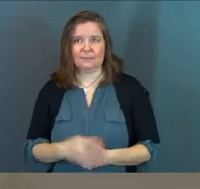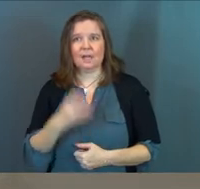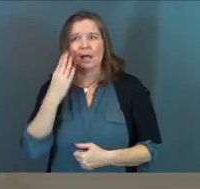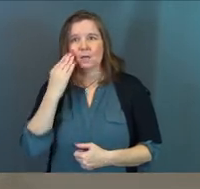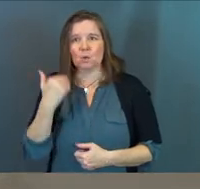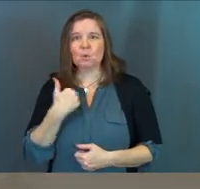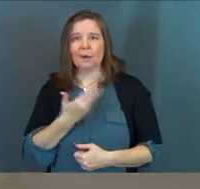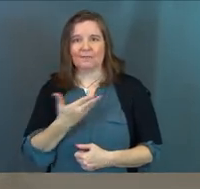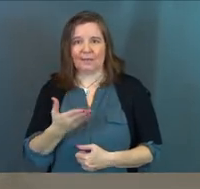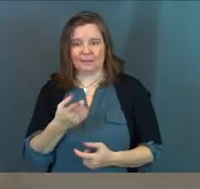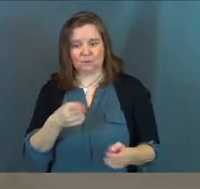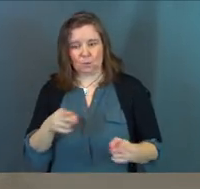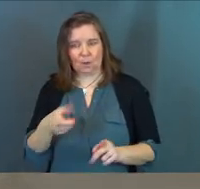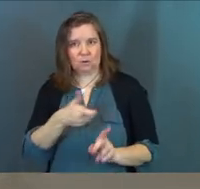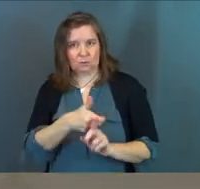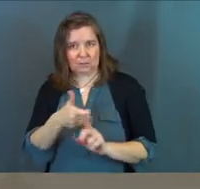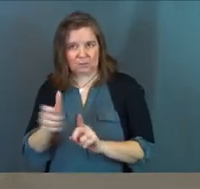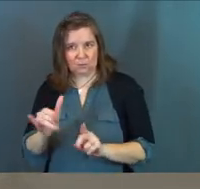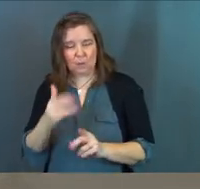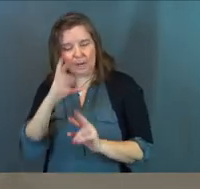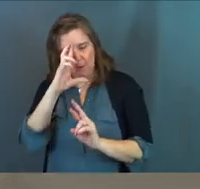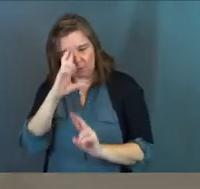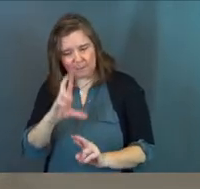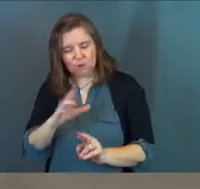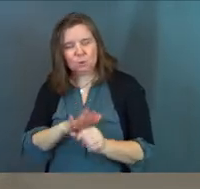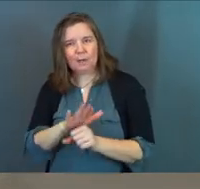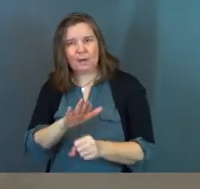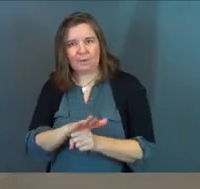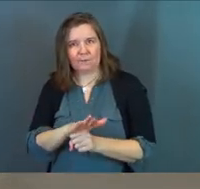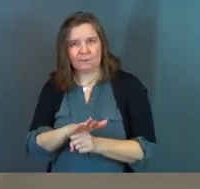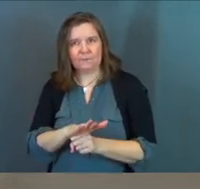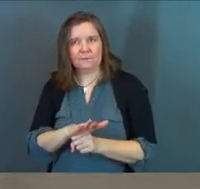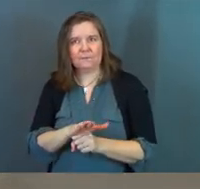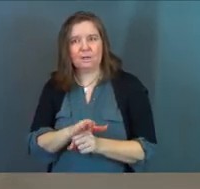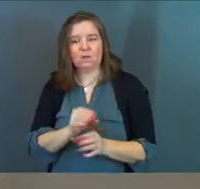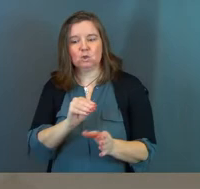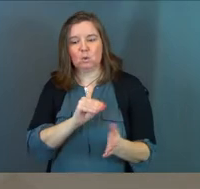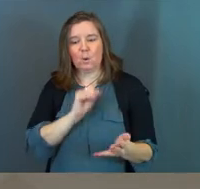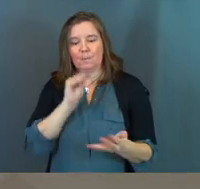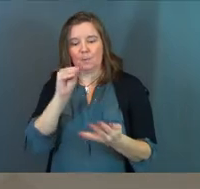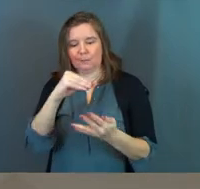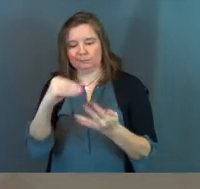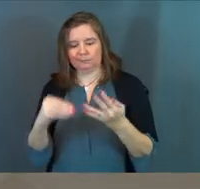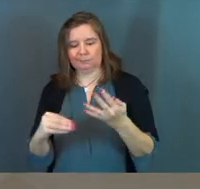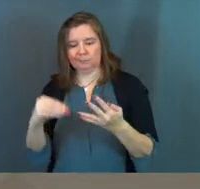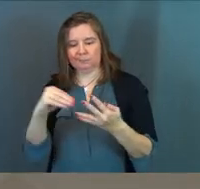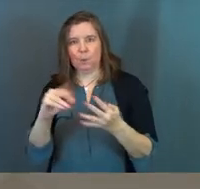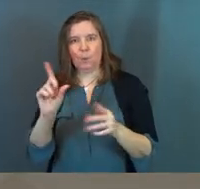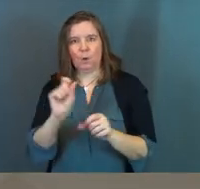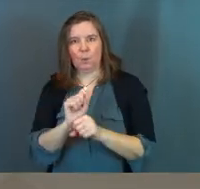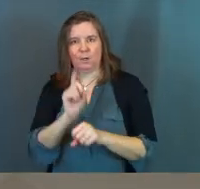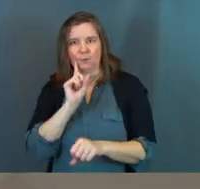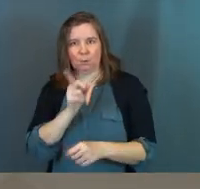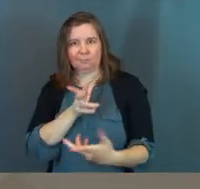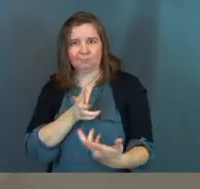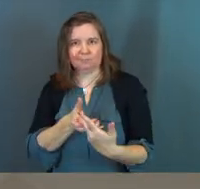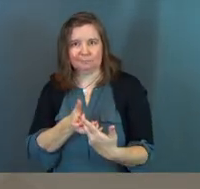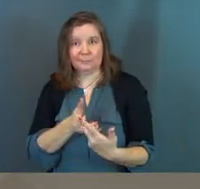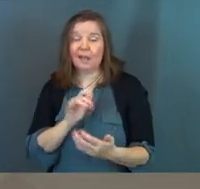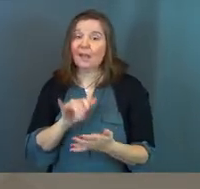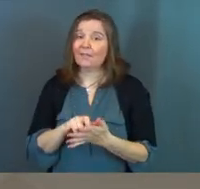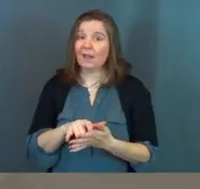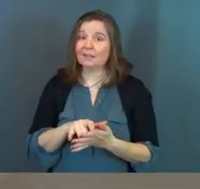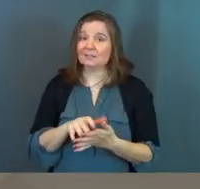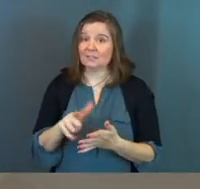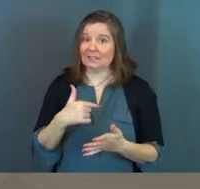And I know you've got things going on, and I respect you enough to place that where it works for you. And